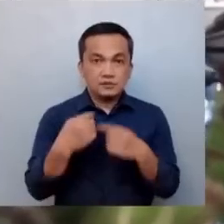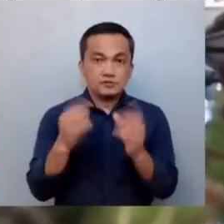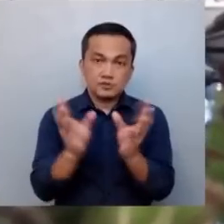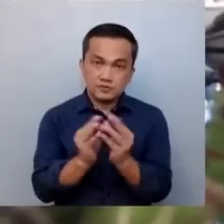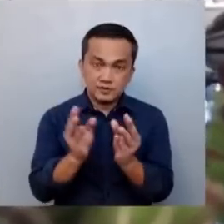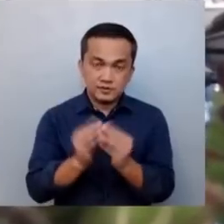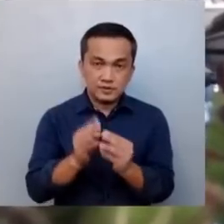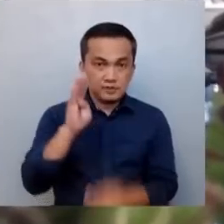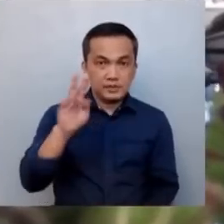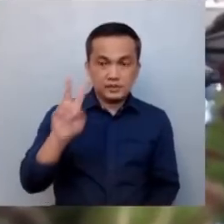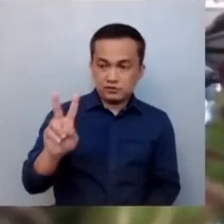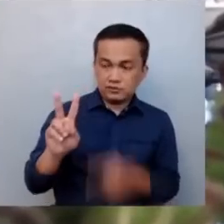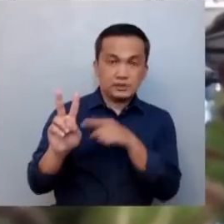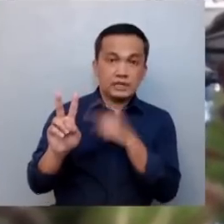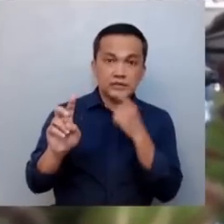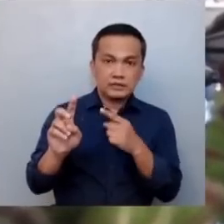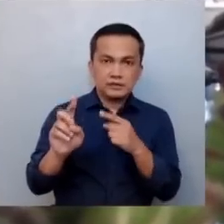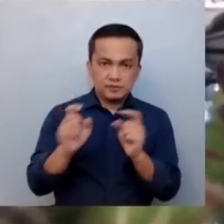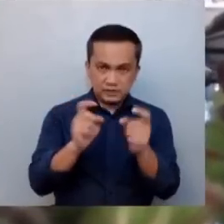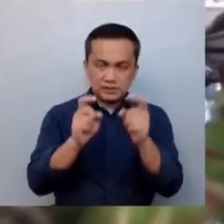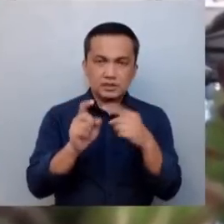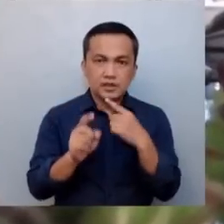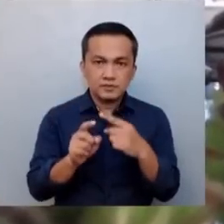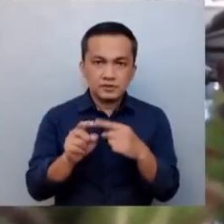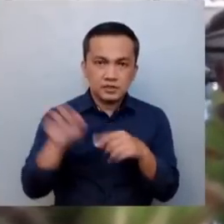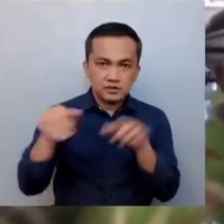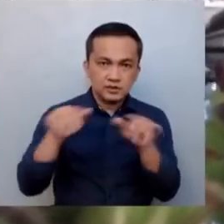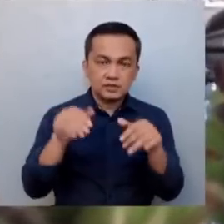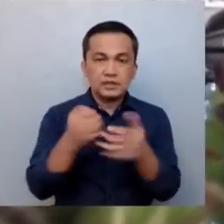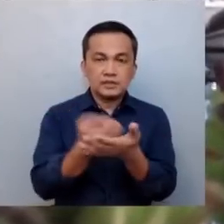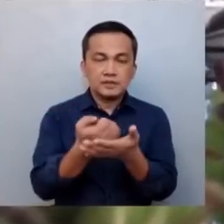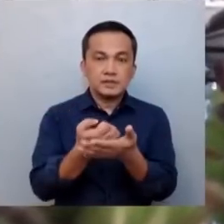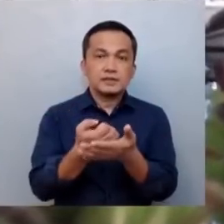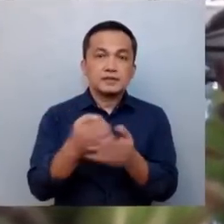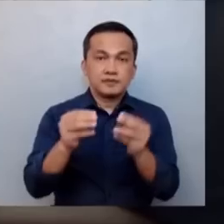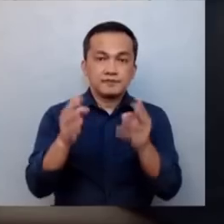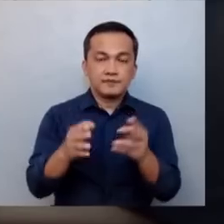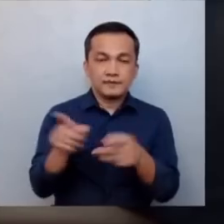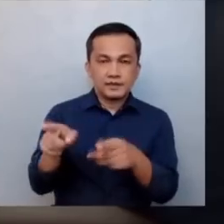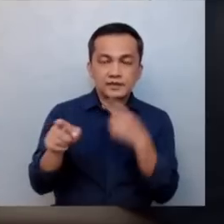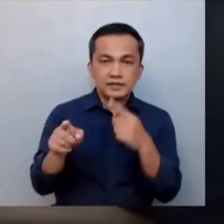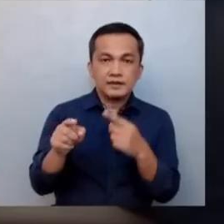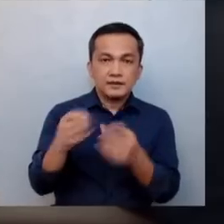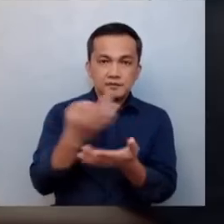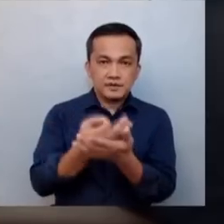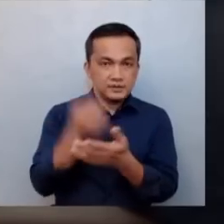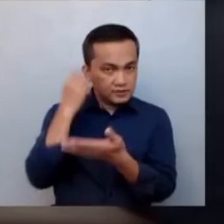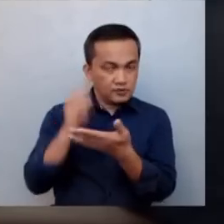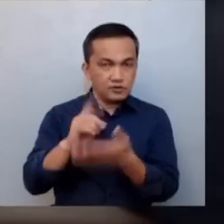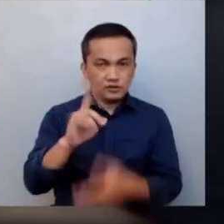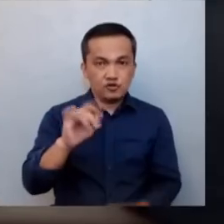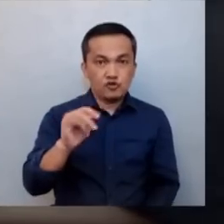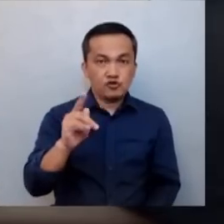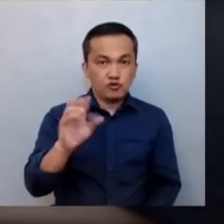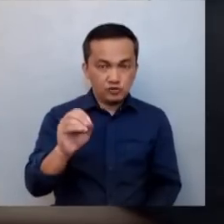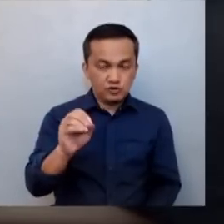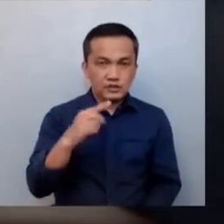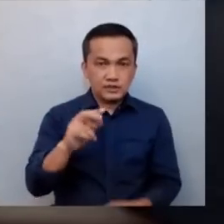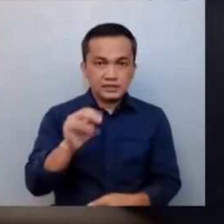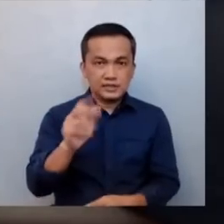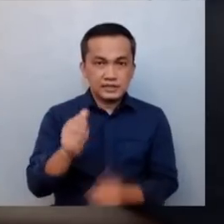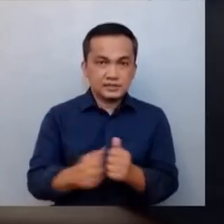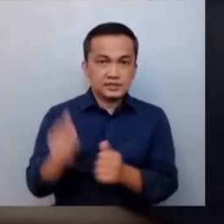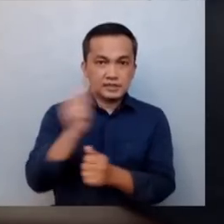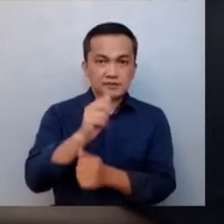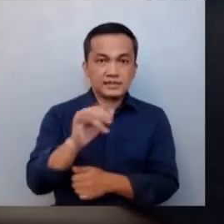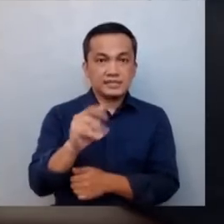Marcos Jr. immediately called on his economic managers, particularly Finance Secretary Benjamin Jokno, NEDA Chief Arsenio